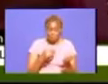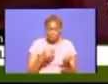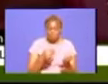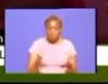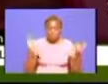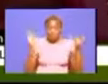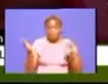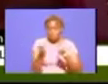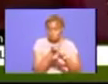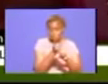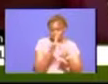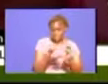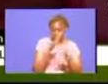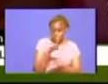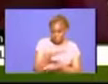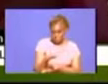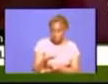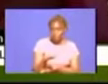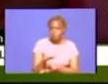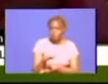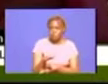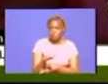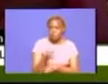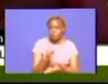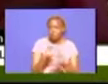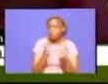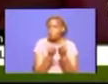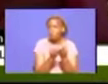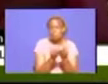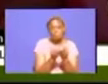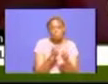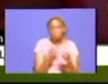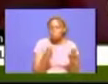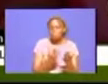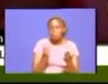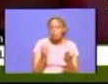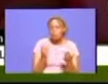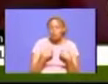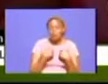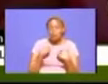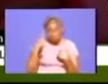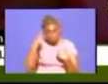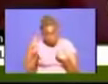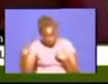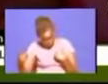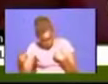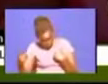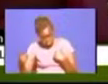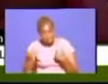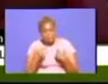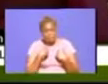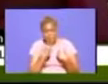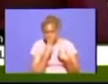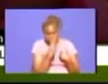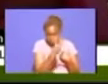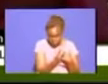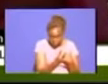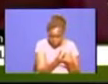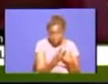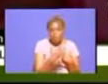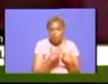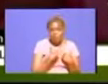for Kiambaa, it doesn't matter where you are coming from. One day, as long as you have a dream, as long as you have a vision, as long